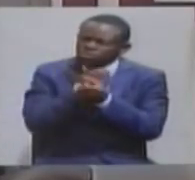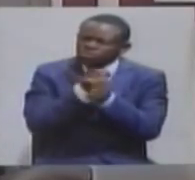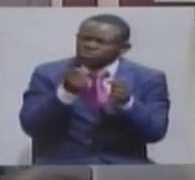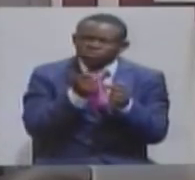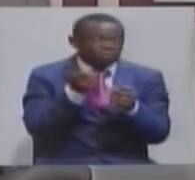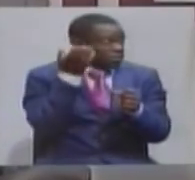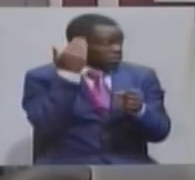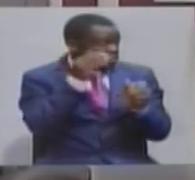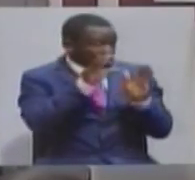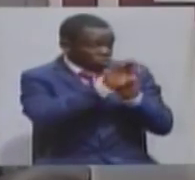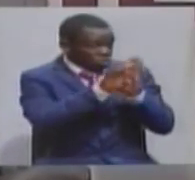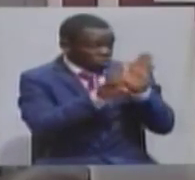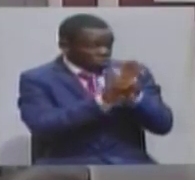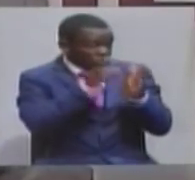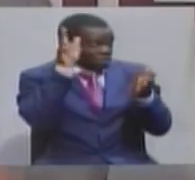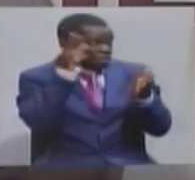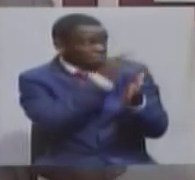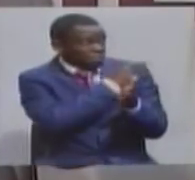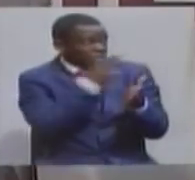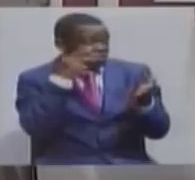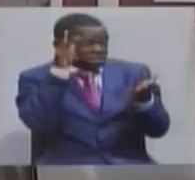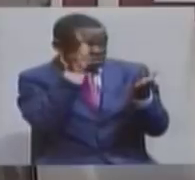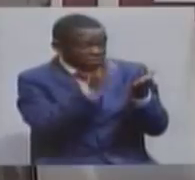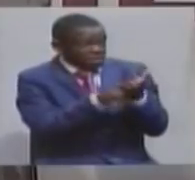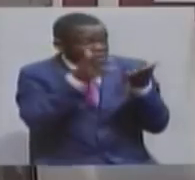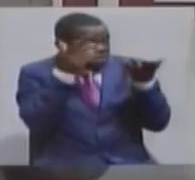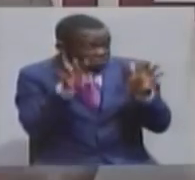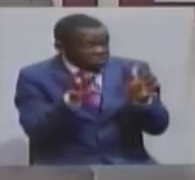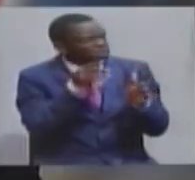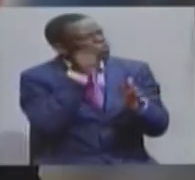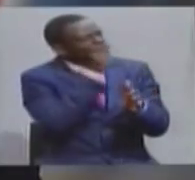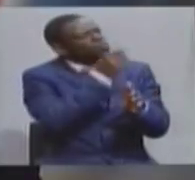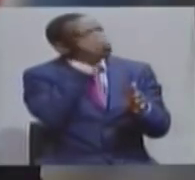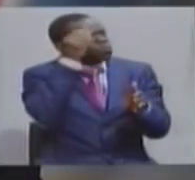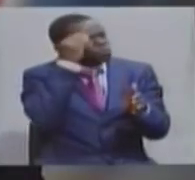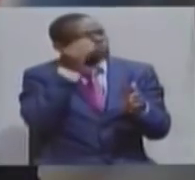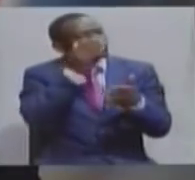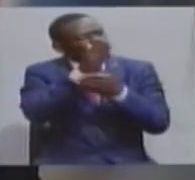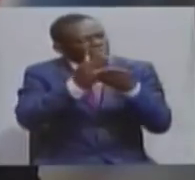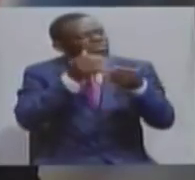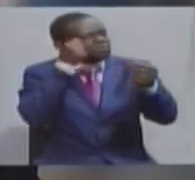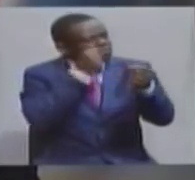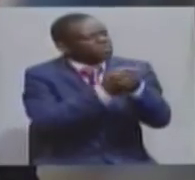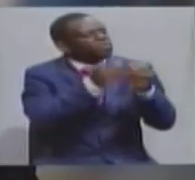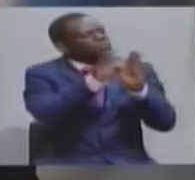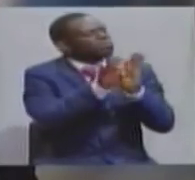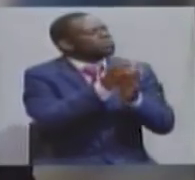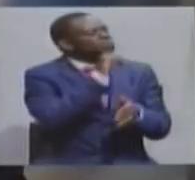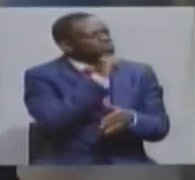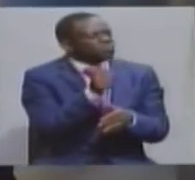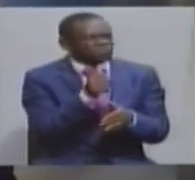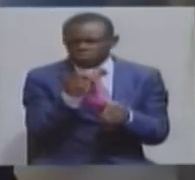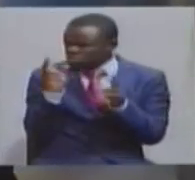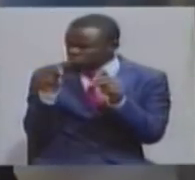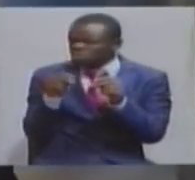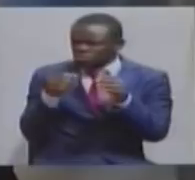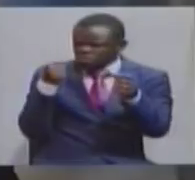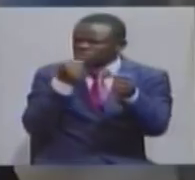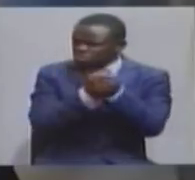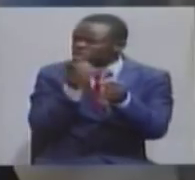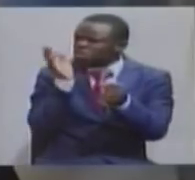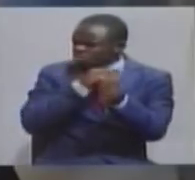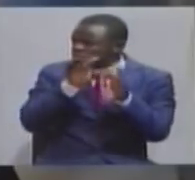Constitution was adopted in Parliament, you knew there was lack of consensus then. There was consensus. Otherwise,